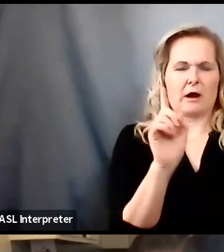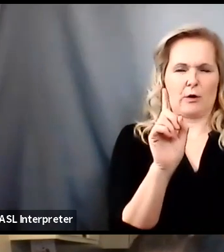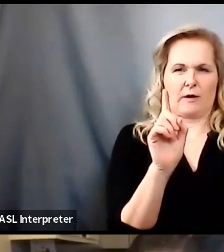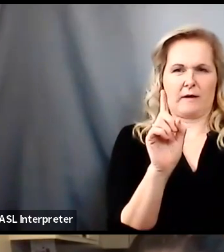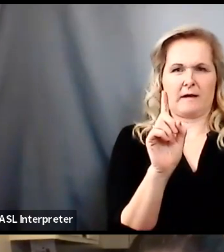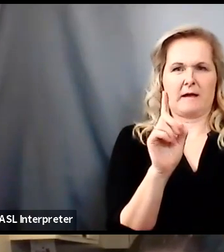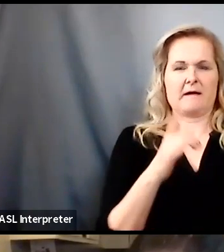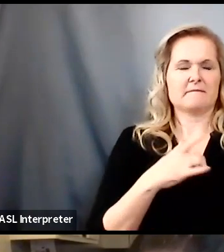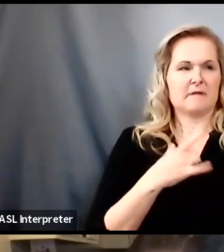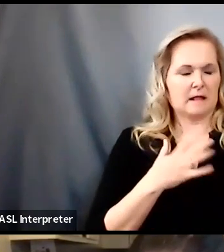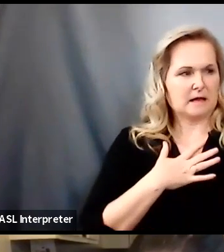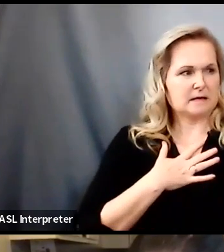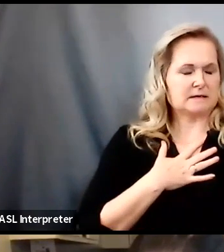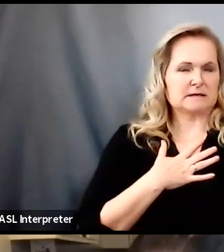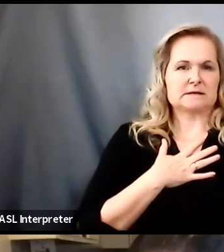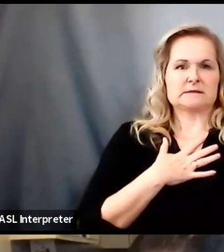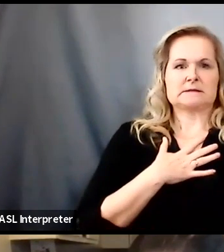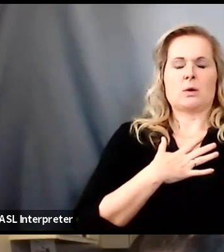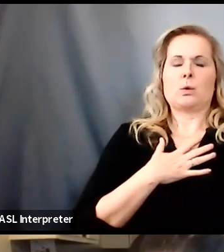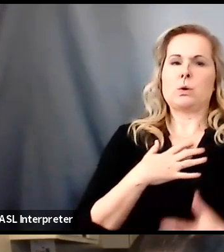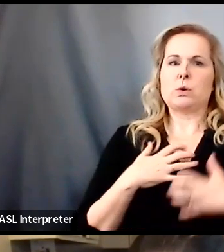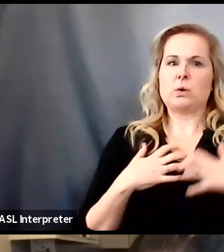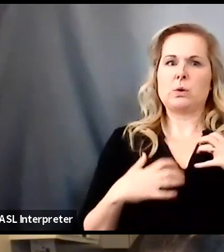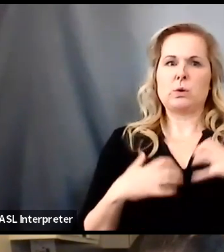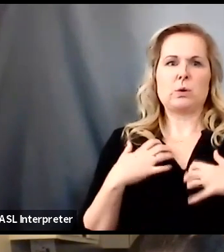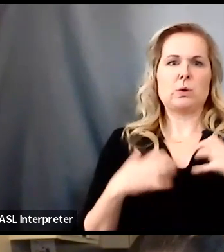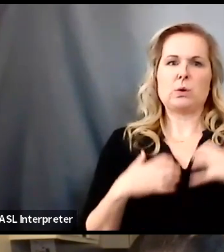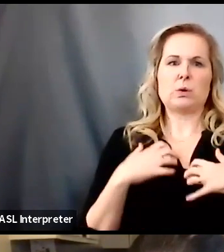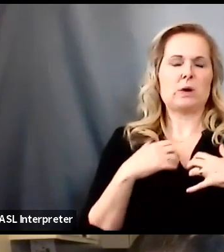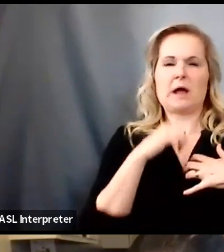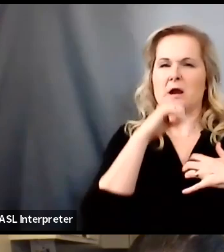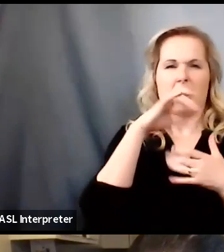I am feeling quite ungrounded today,